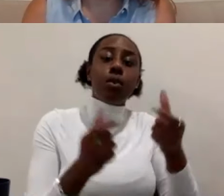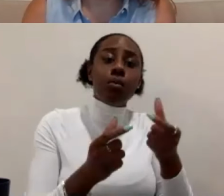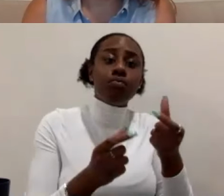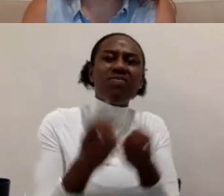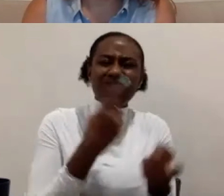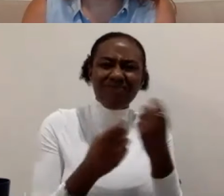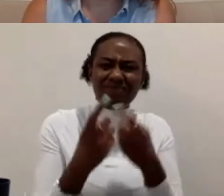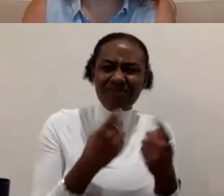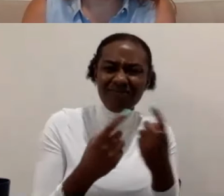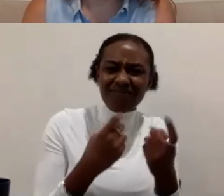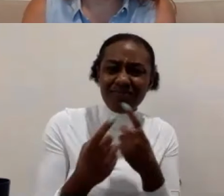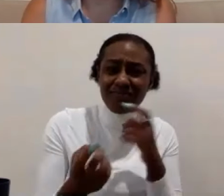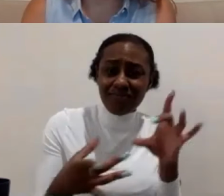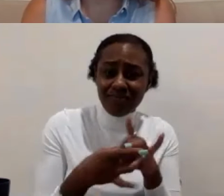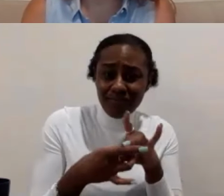about to do?